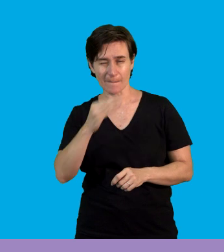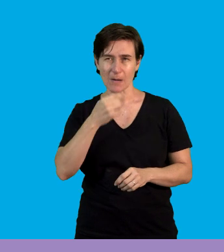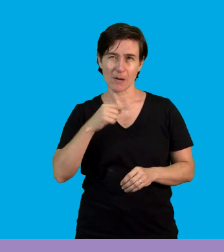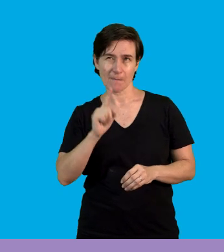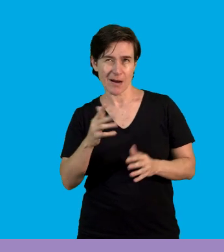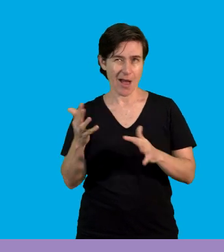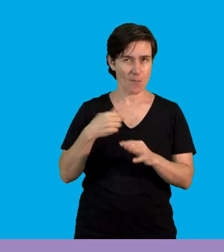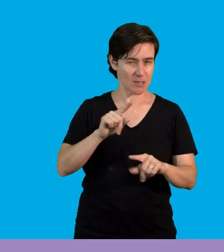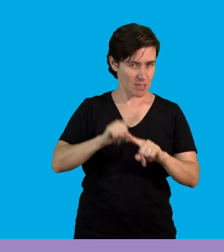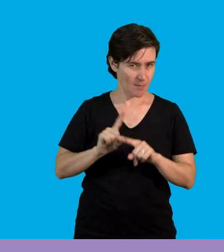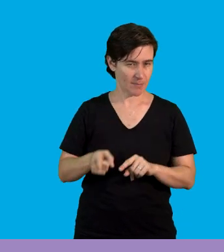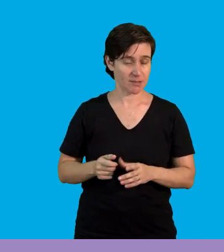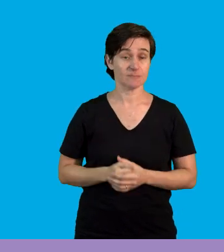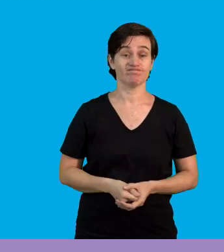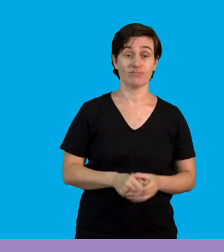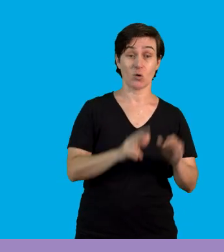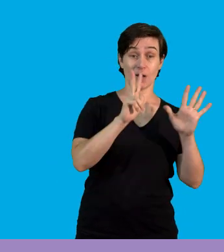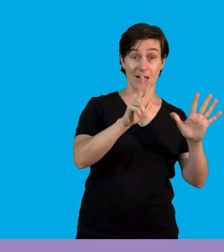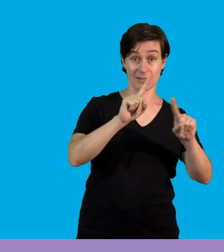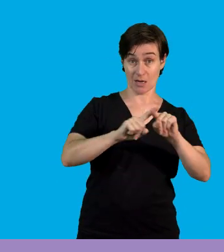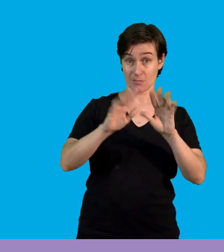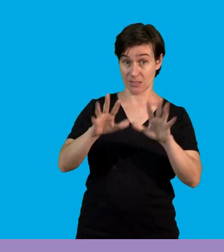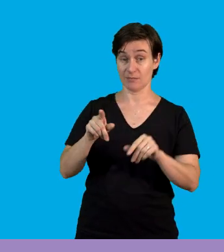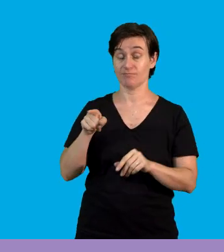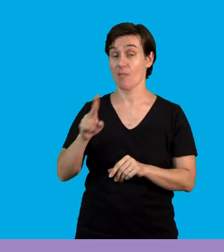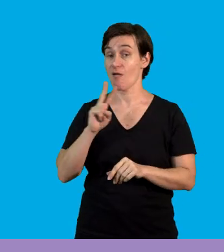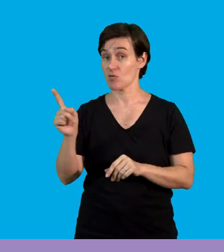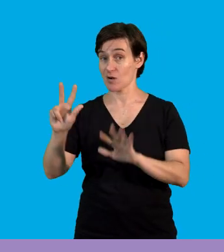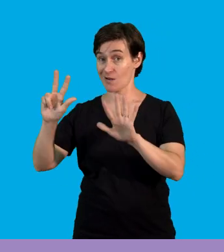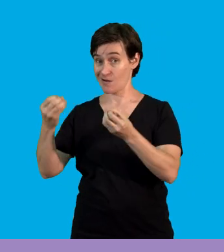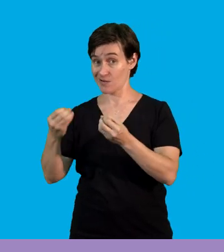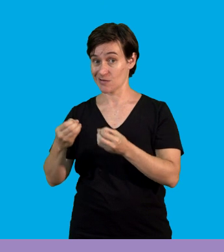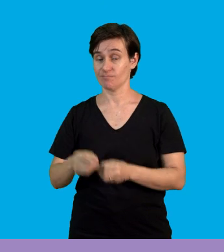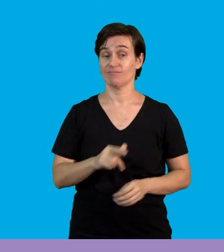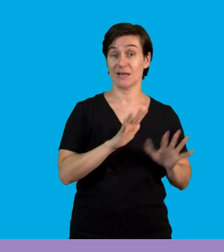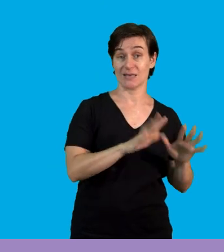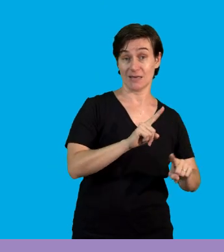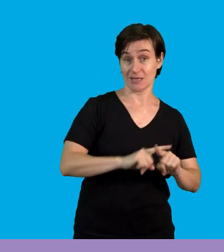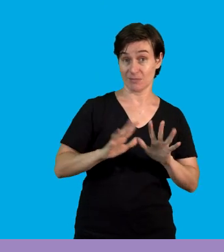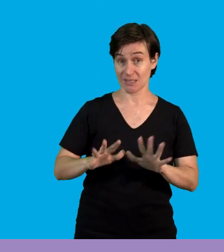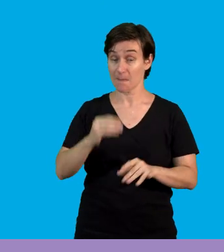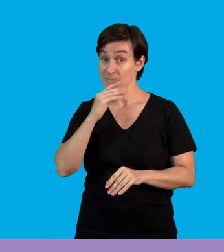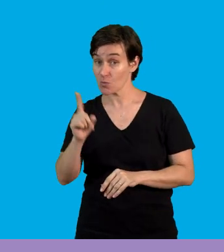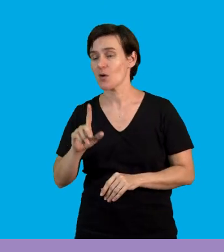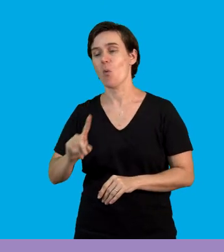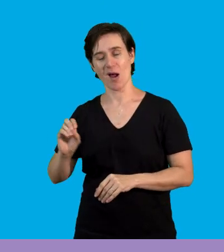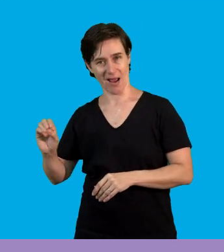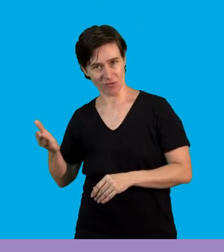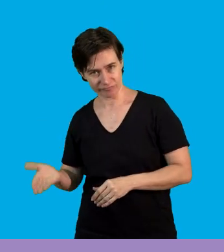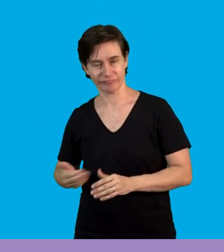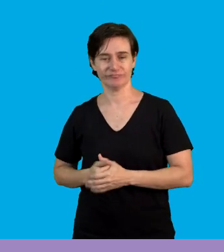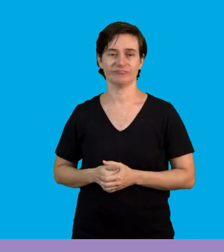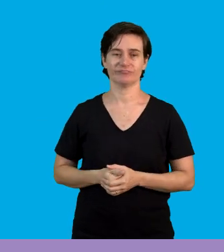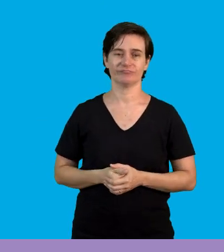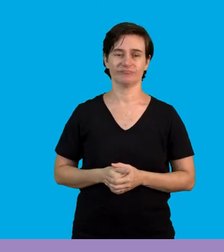numerator. And 8 multiplied by 10 then becomes 80, and then 10 multiplied by 10 becomes 100. Because it is now